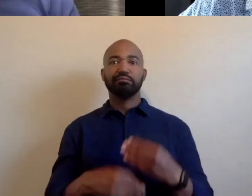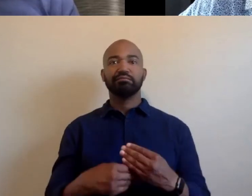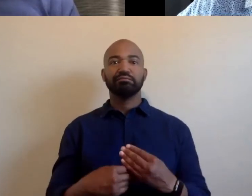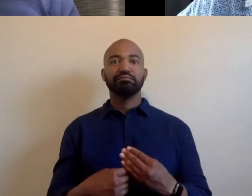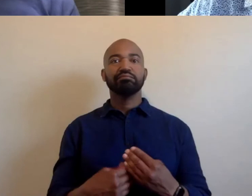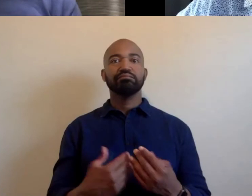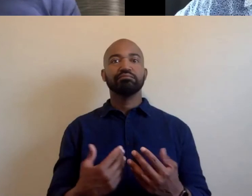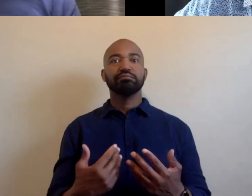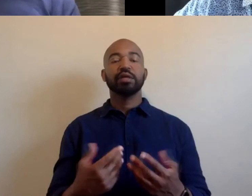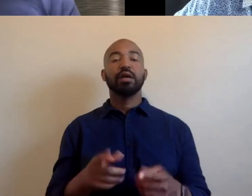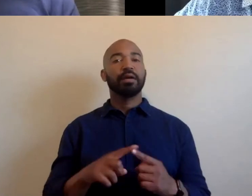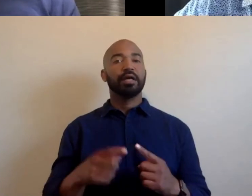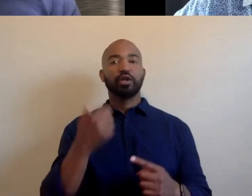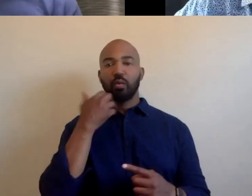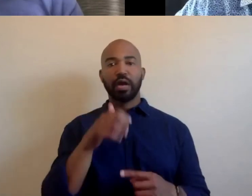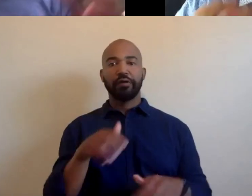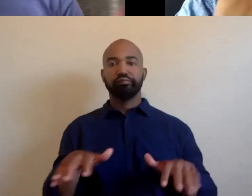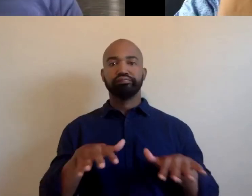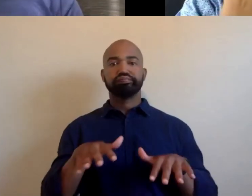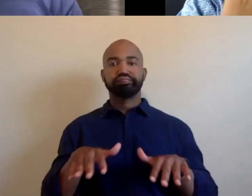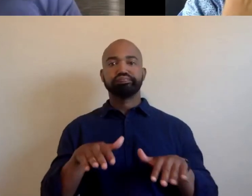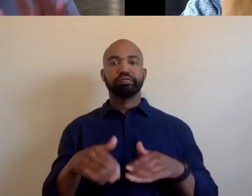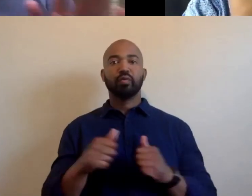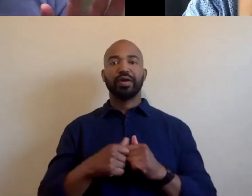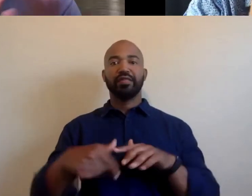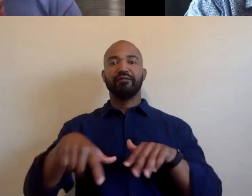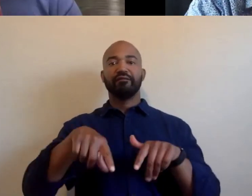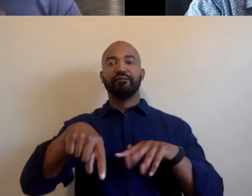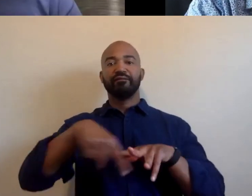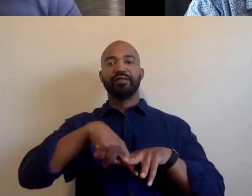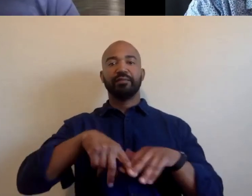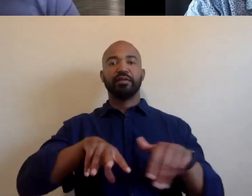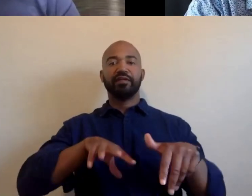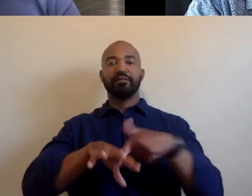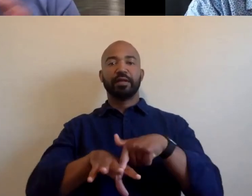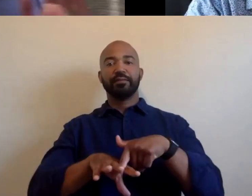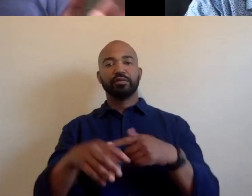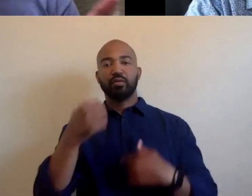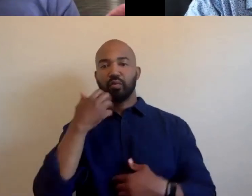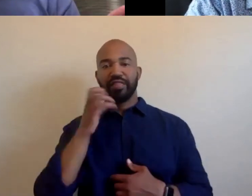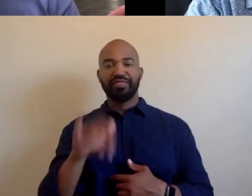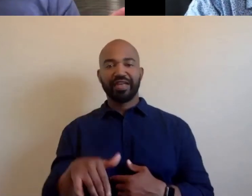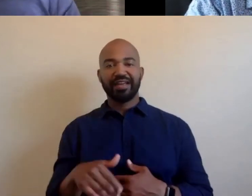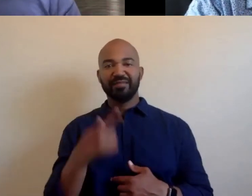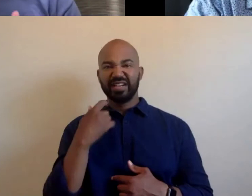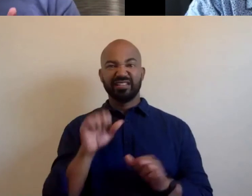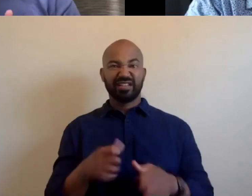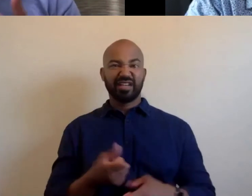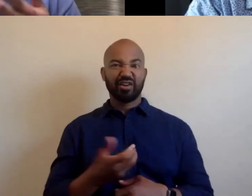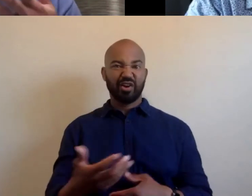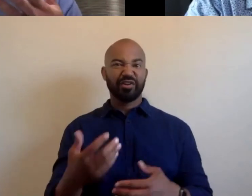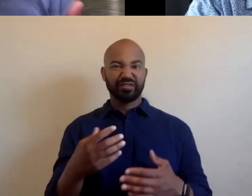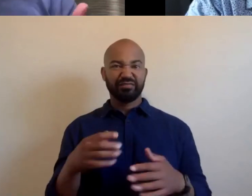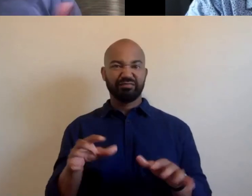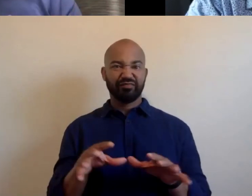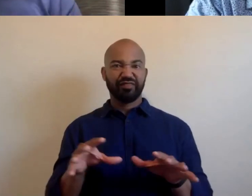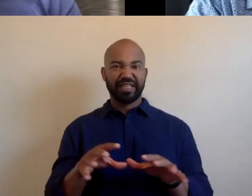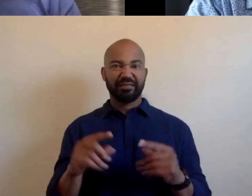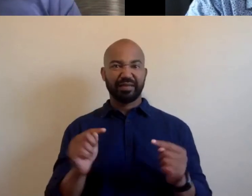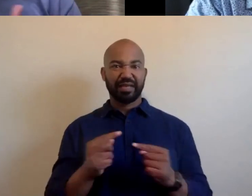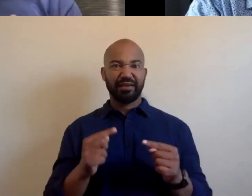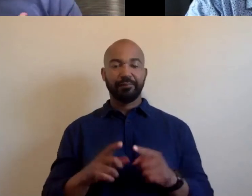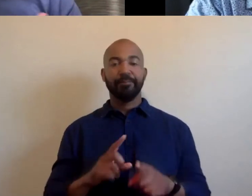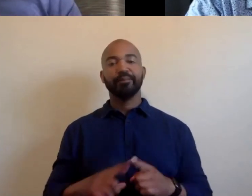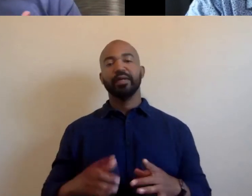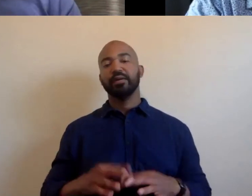flip-flops, because that might cause some foot pain. Come see me. I'll let you know. But anyway, I would say that making sure that you're just moving your body,